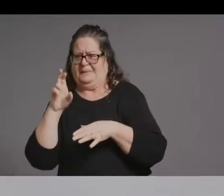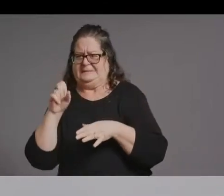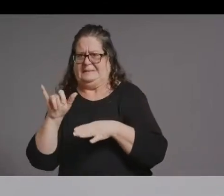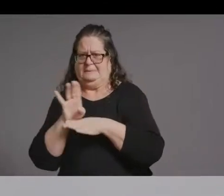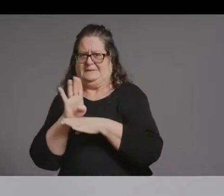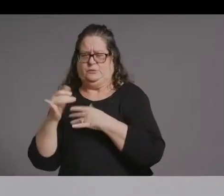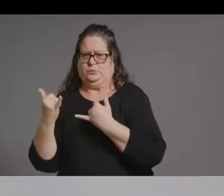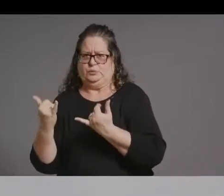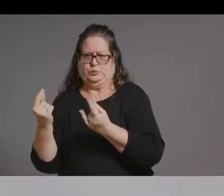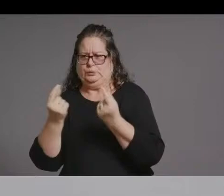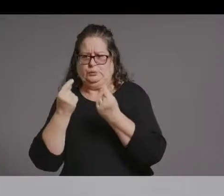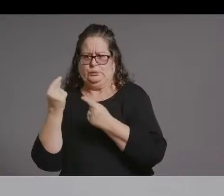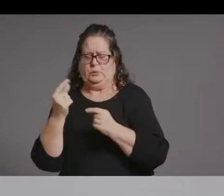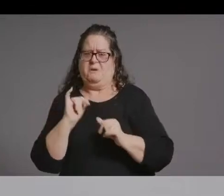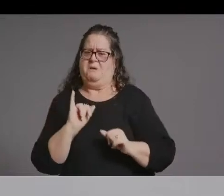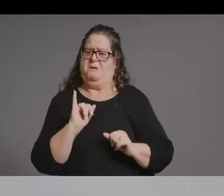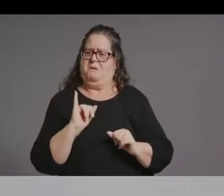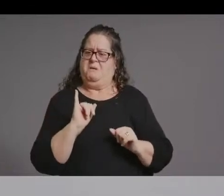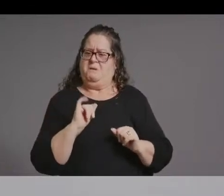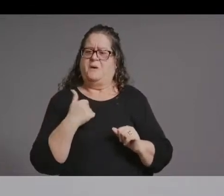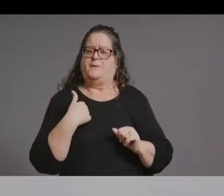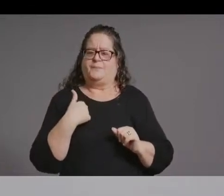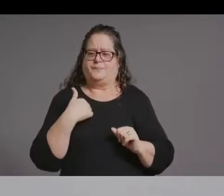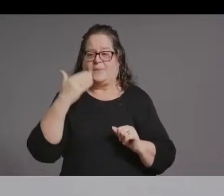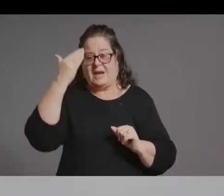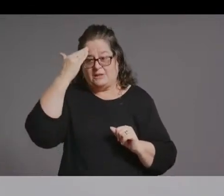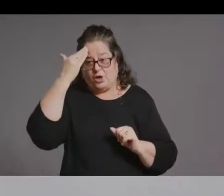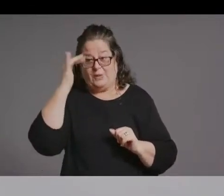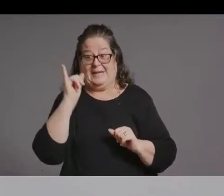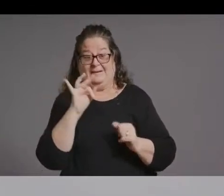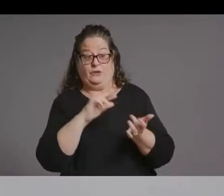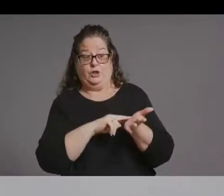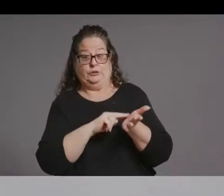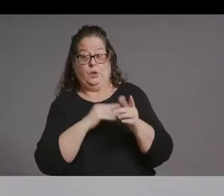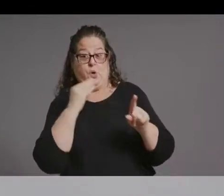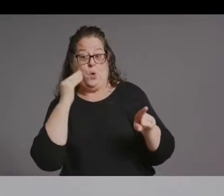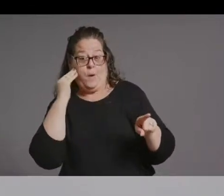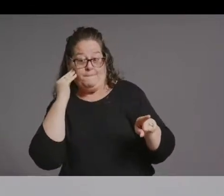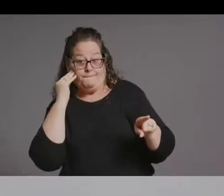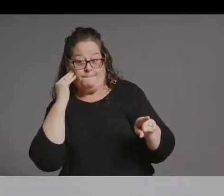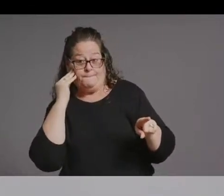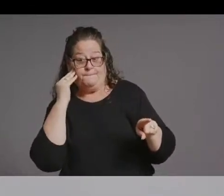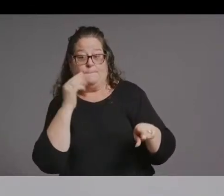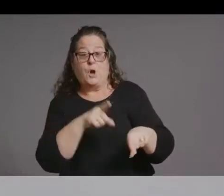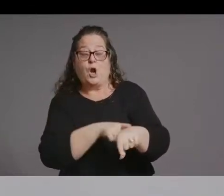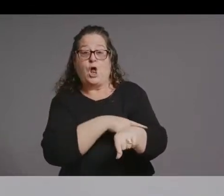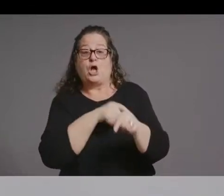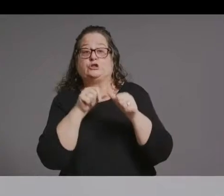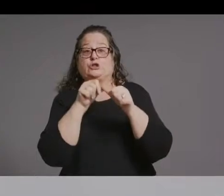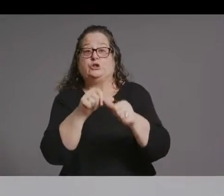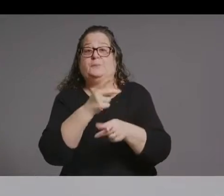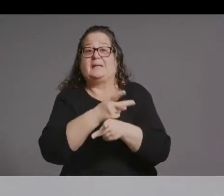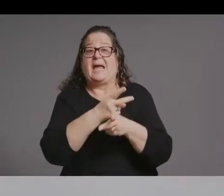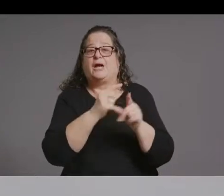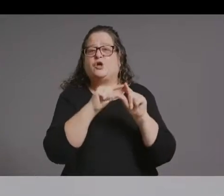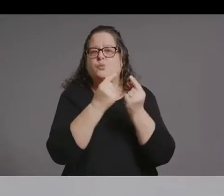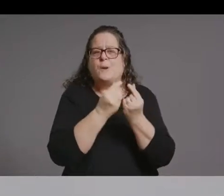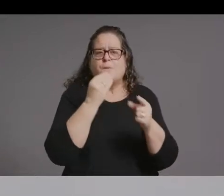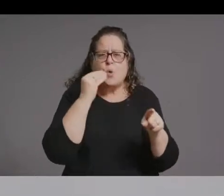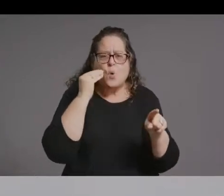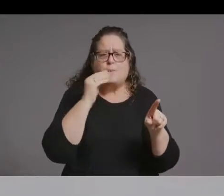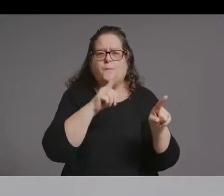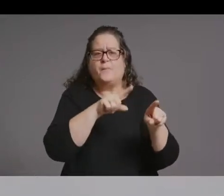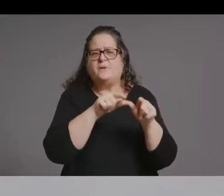if nursing homes or long-term care facilities, such as an assisted living facility, if they need